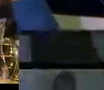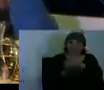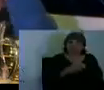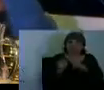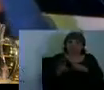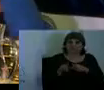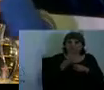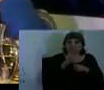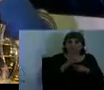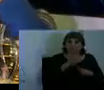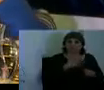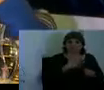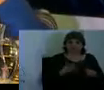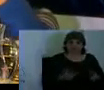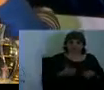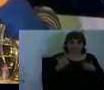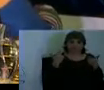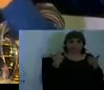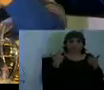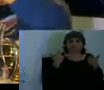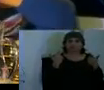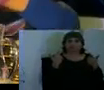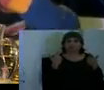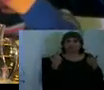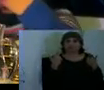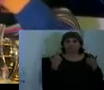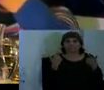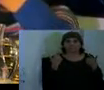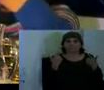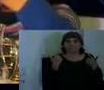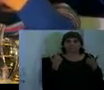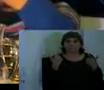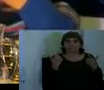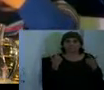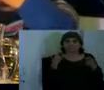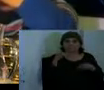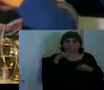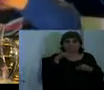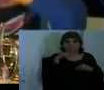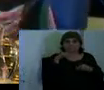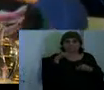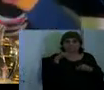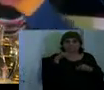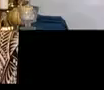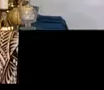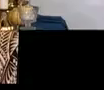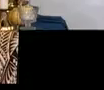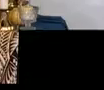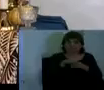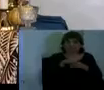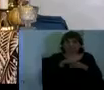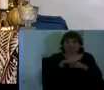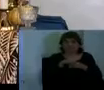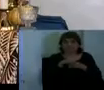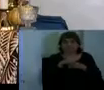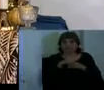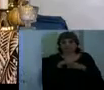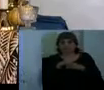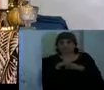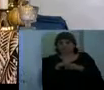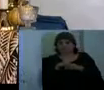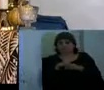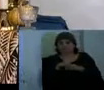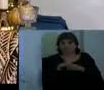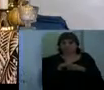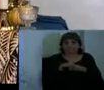that is my life in Christ. Christ who dares me